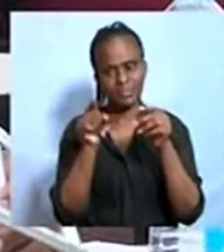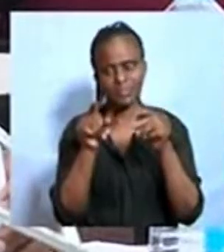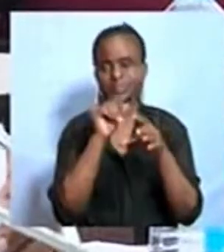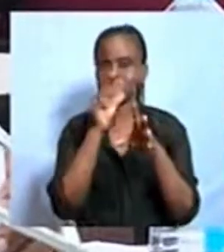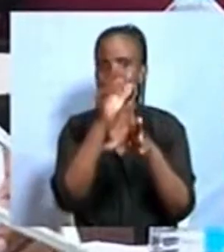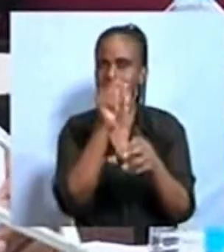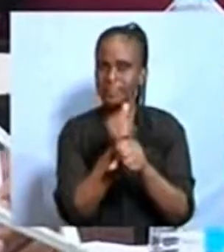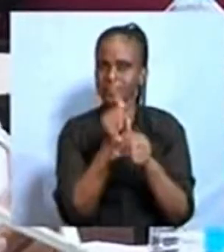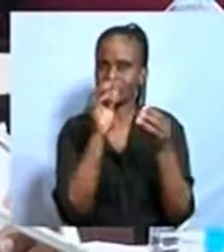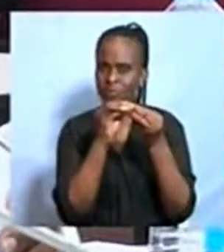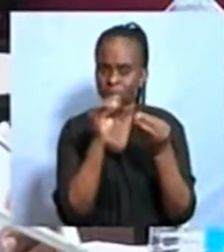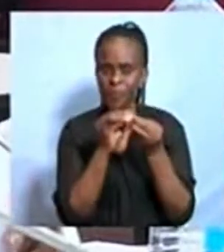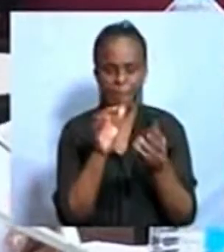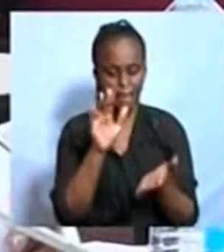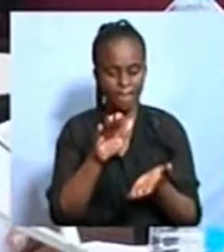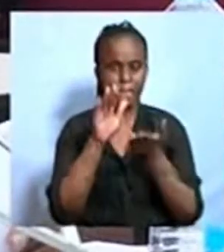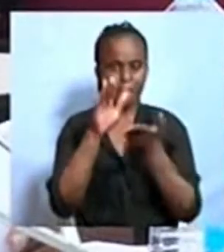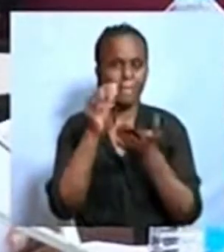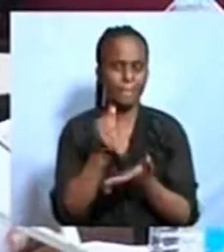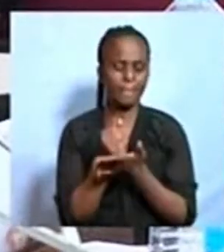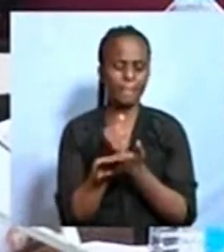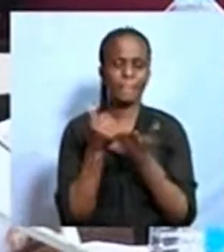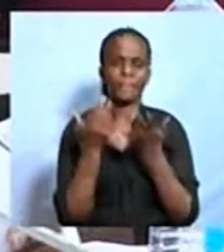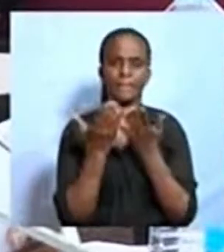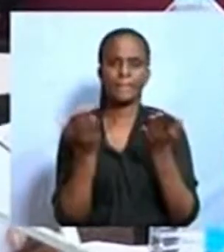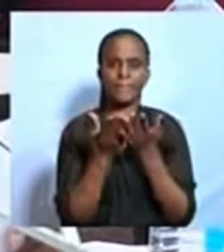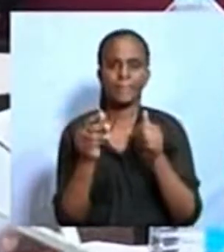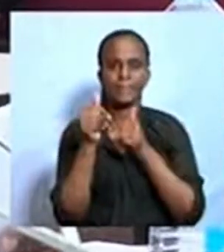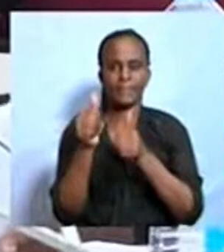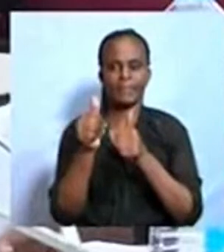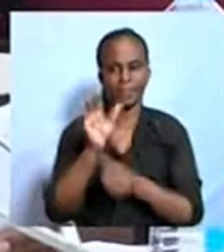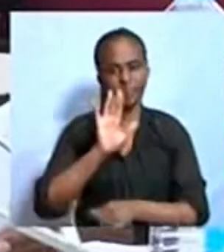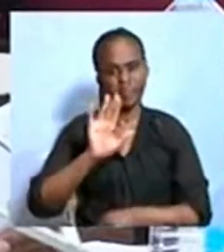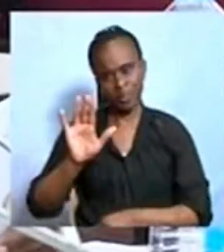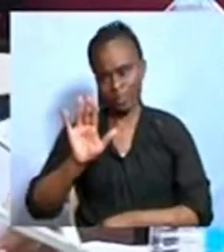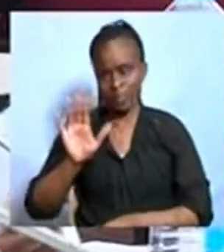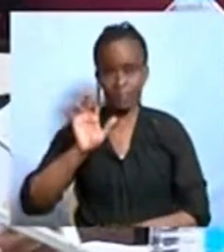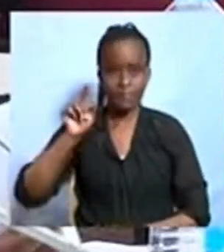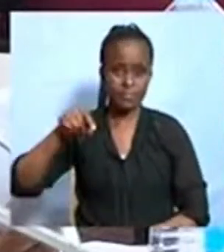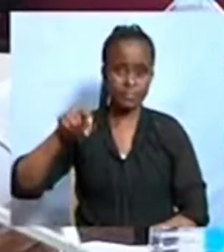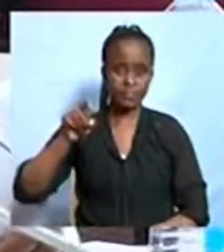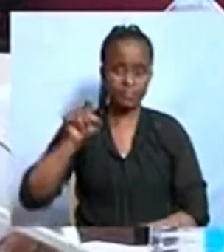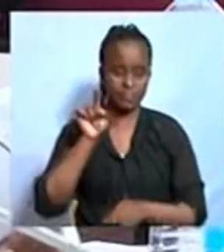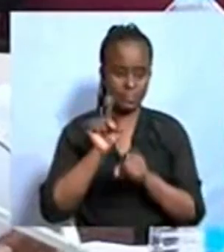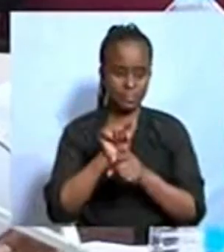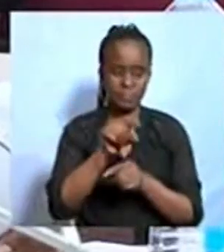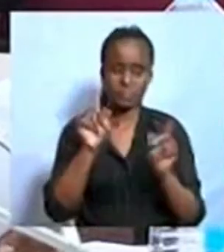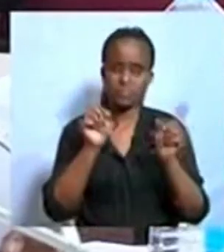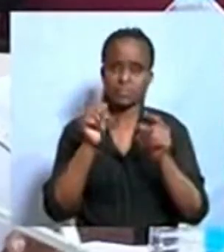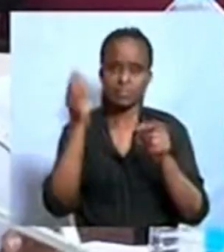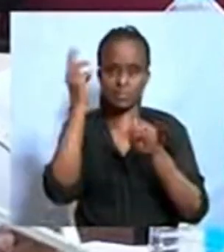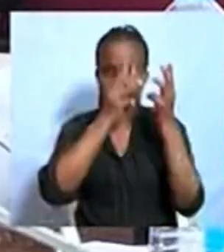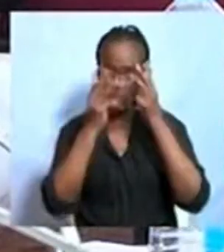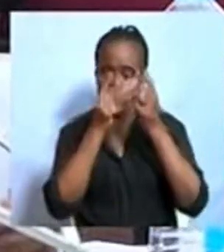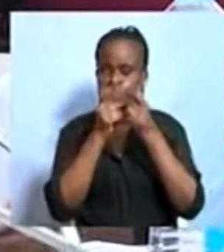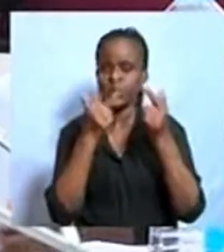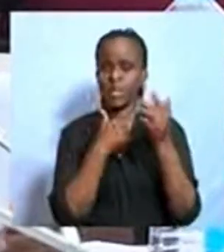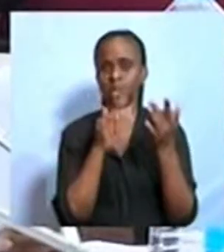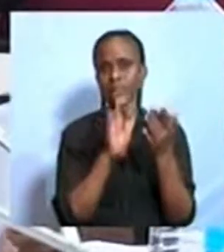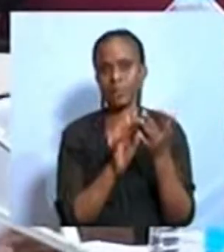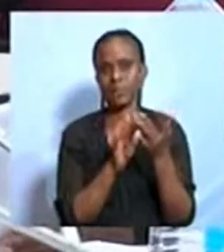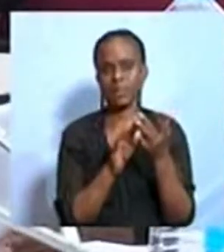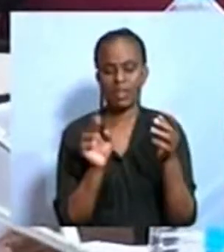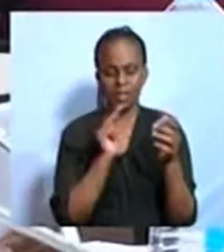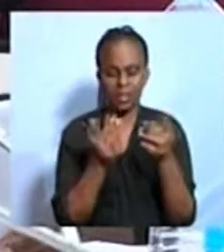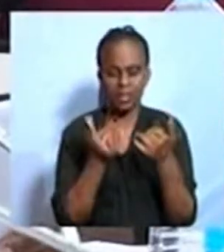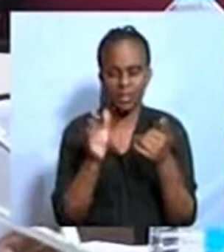received appropriate allocation according to their need. And this is where our concern comes in. Then when you